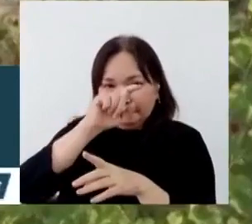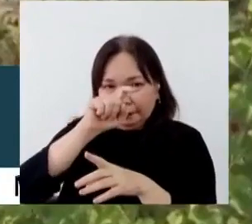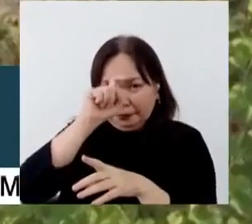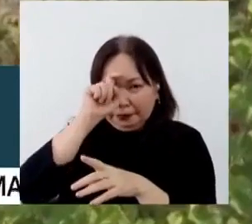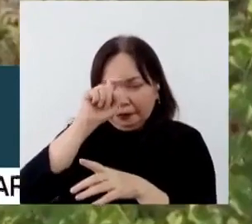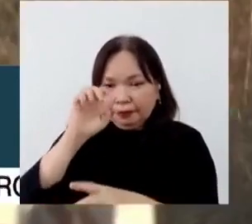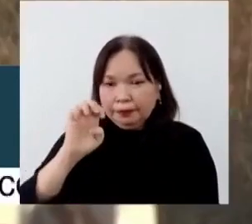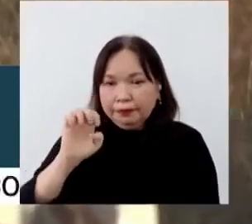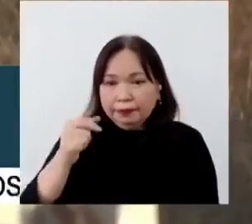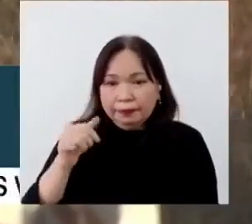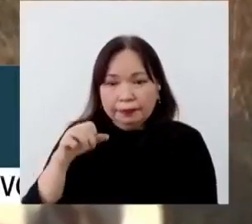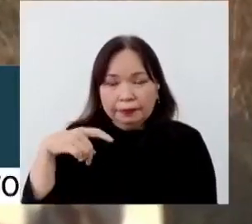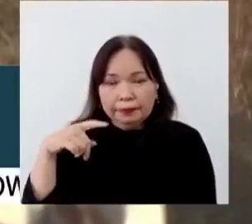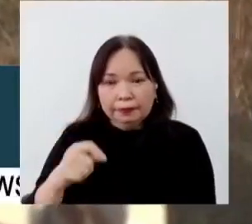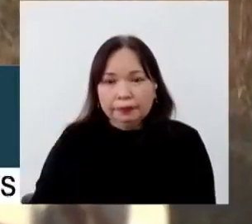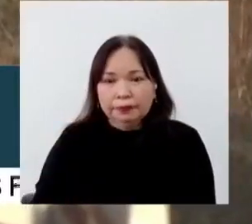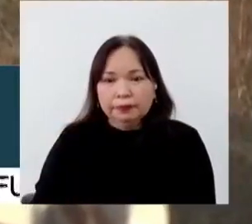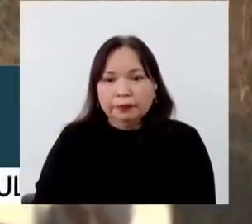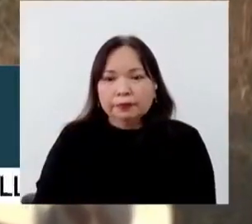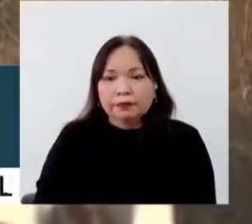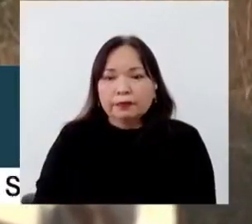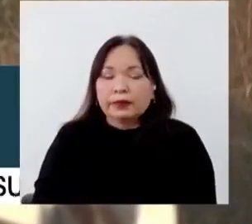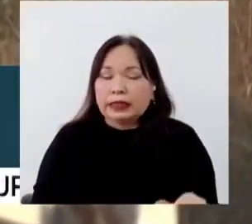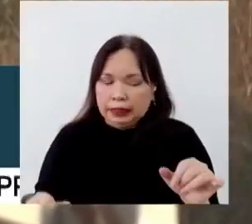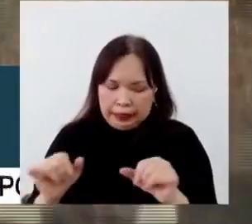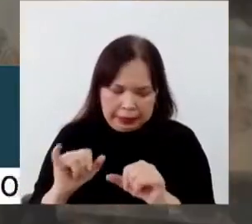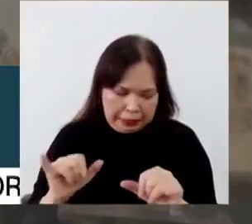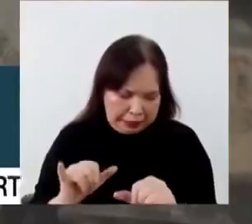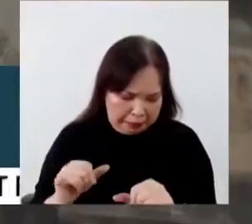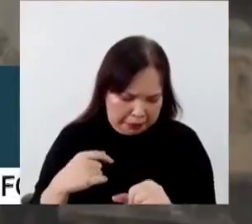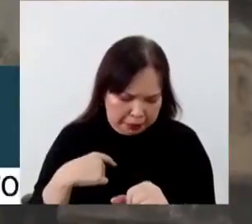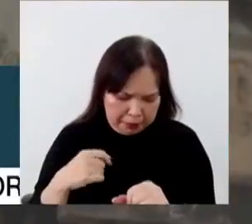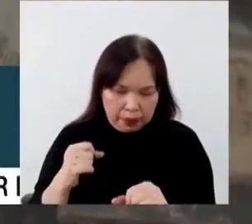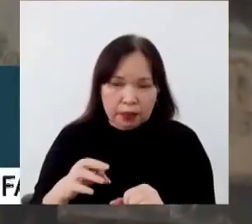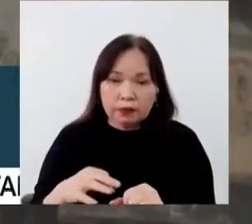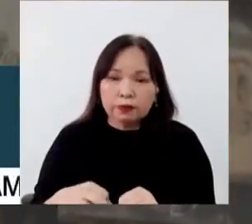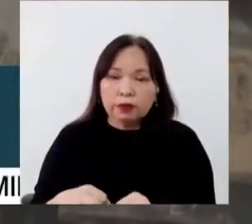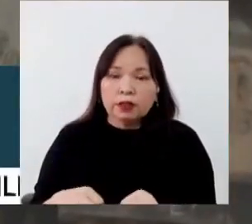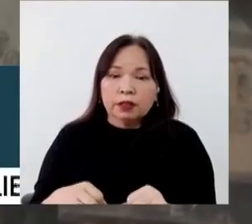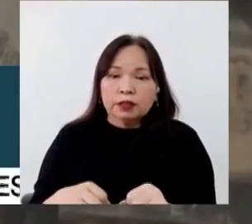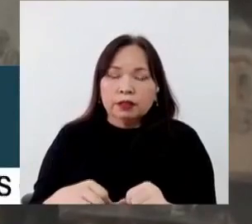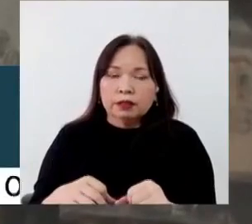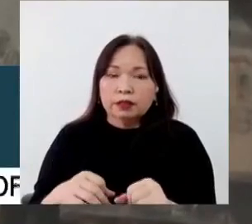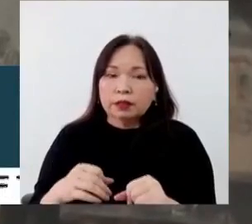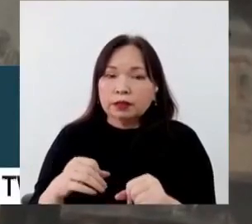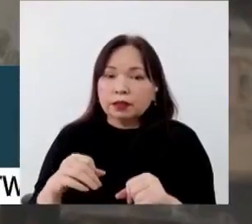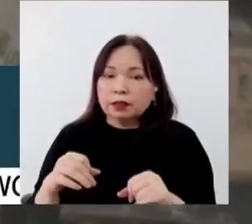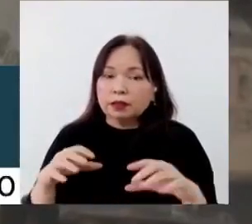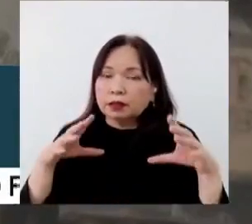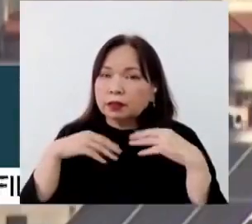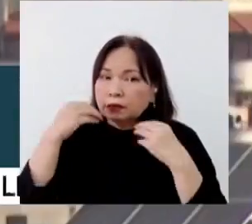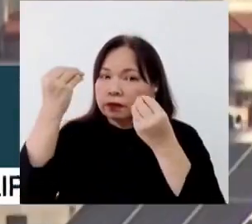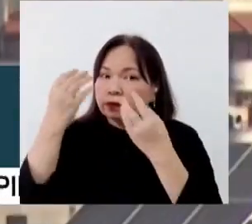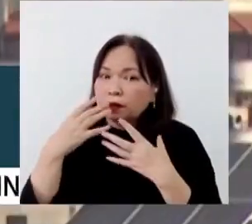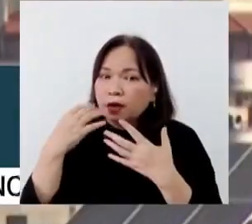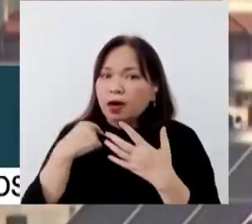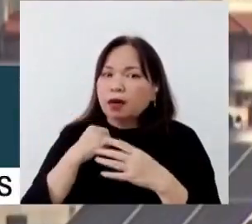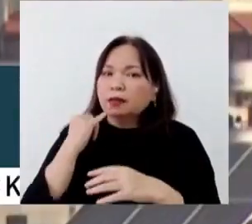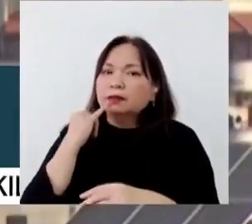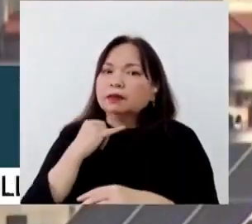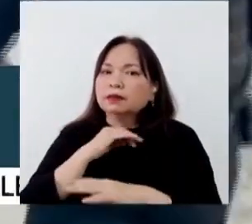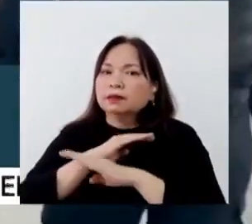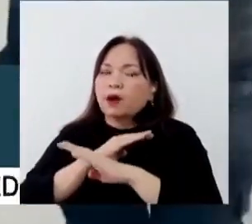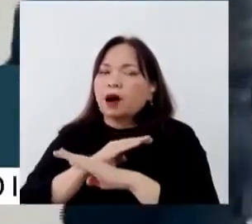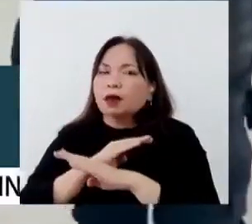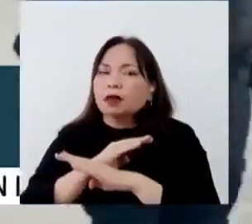He also said that as we continue to receive reports about the Israeli blockade in the Gaza